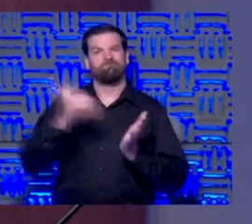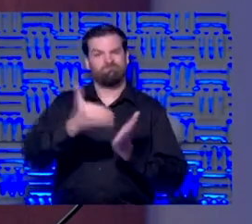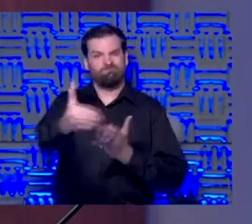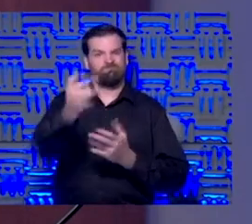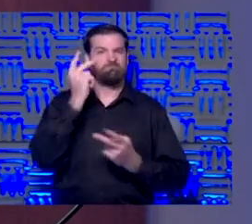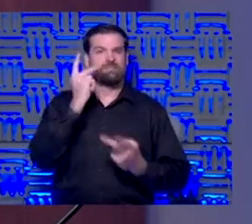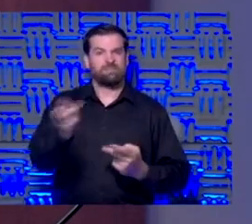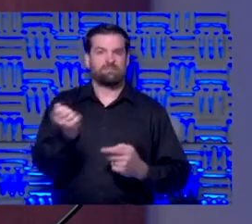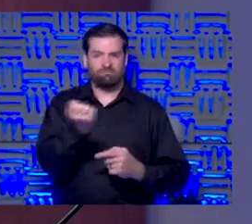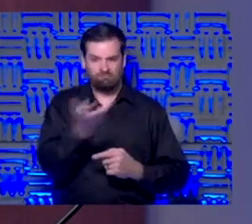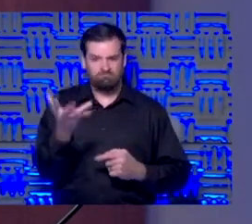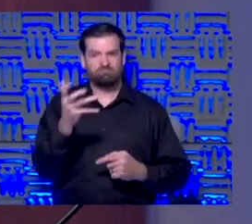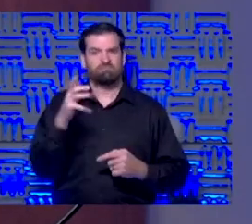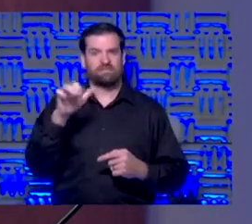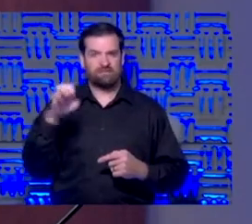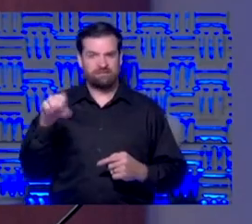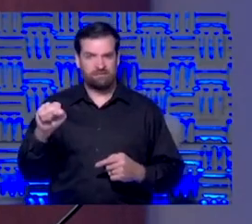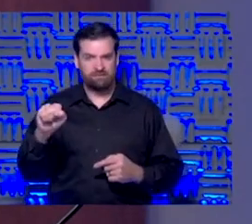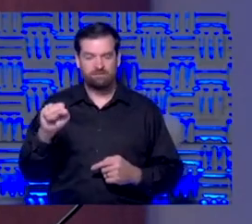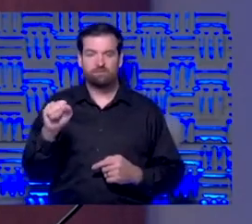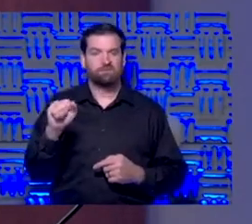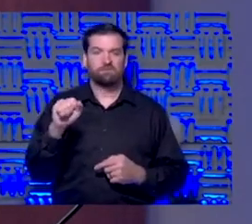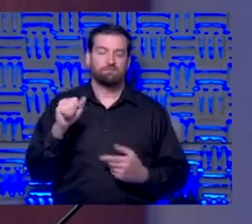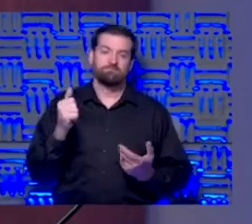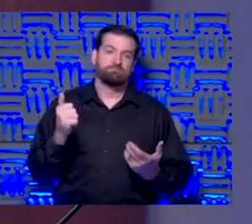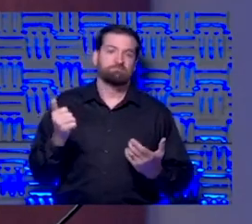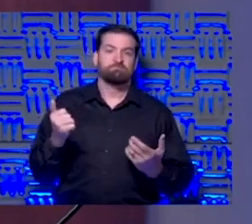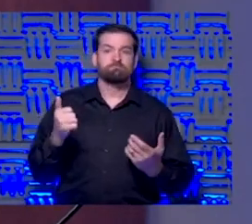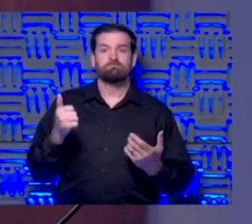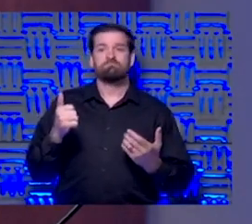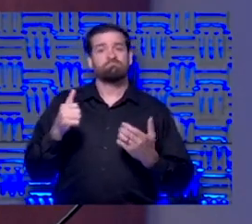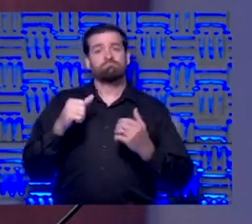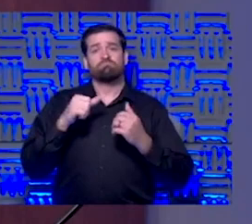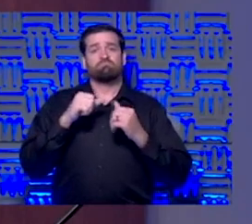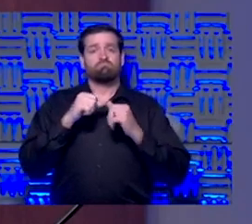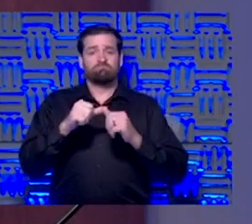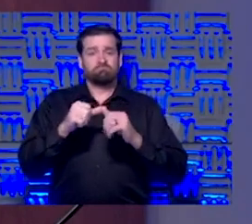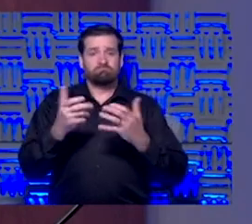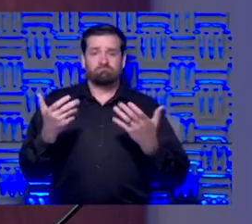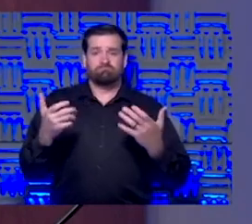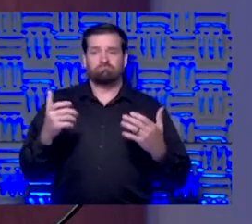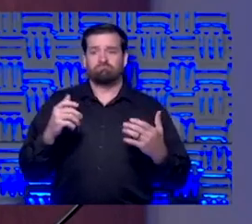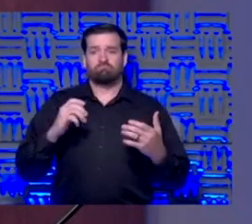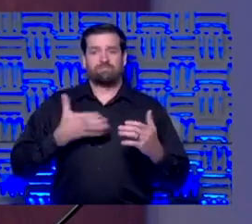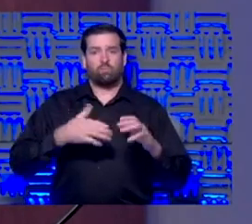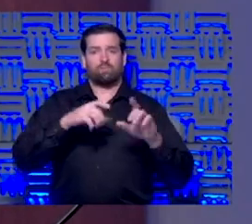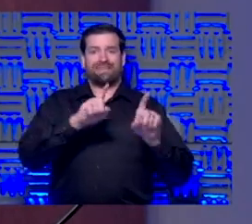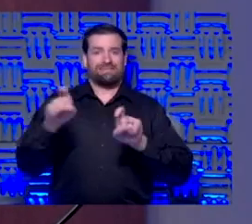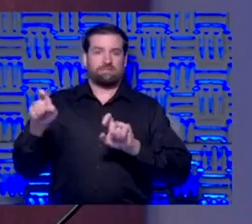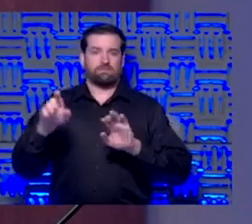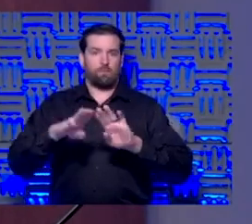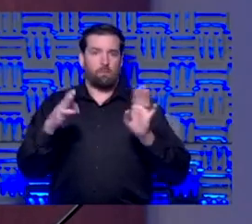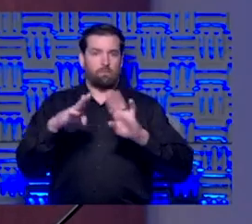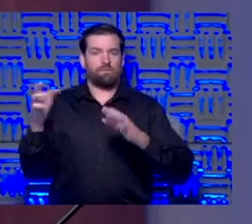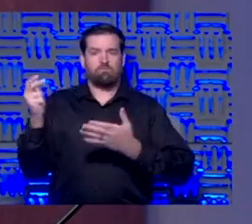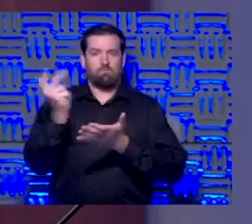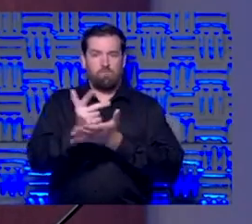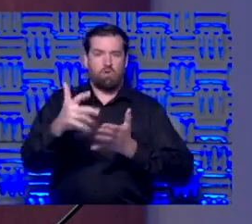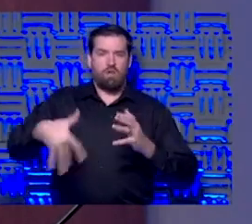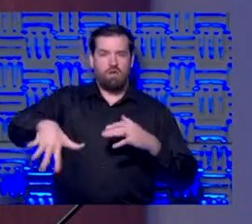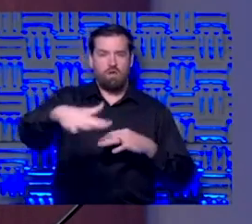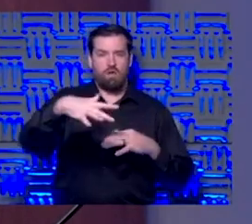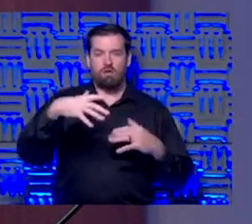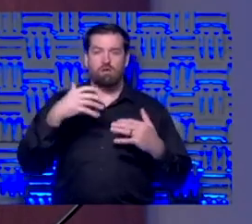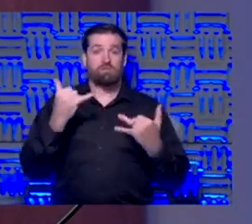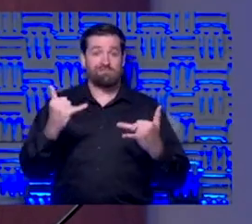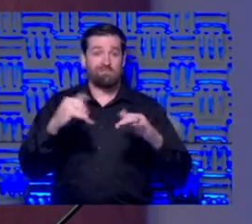of cases on any given day. You know, we've continued to keep open our testing in the parking lot there. We're